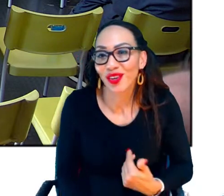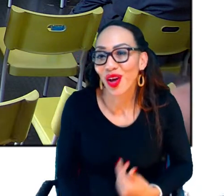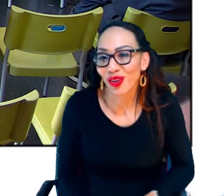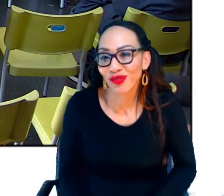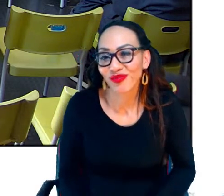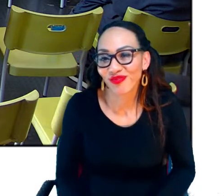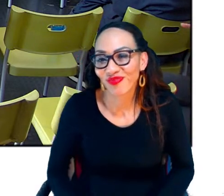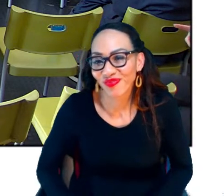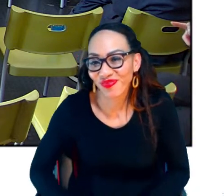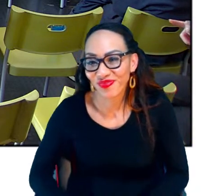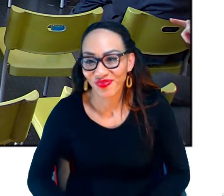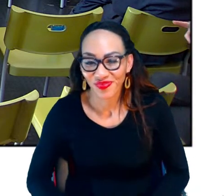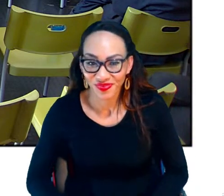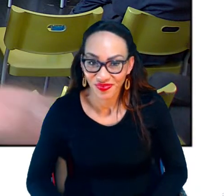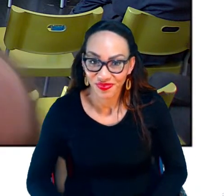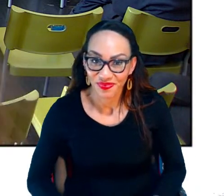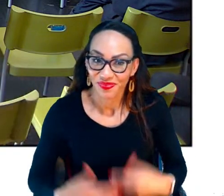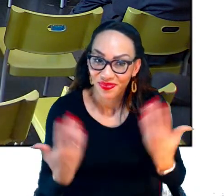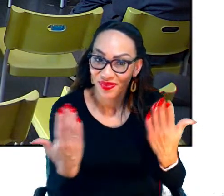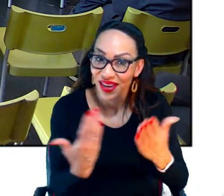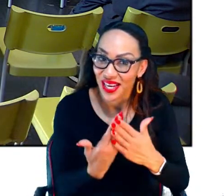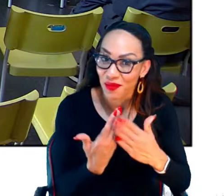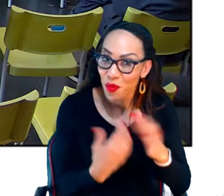Any other questions?